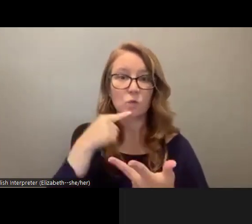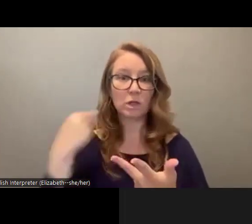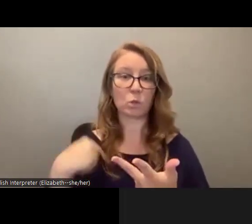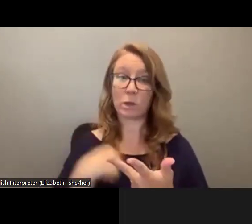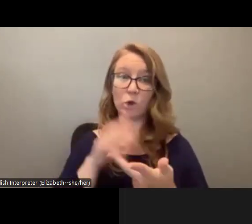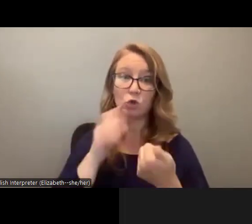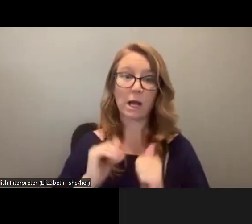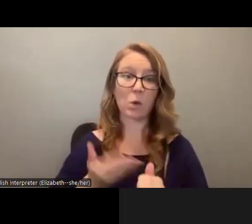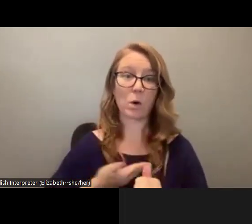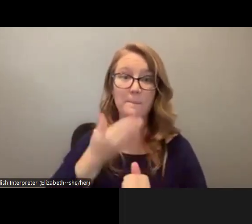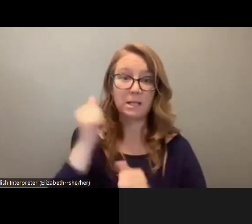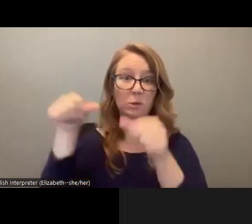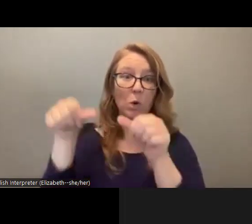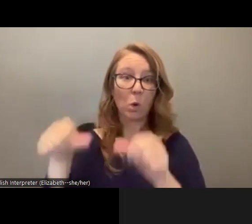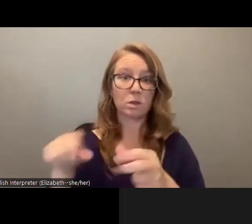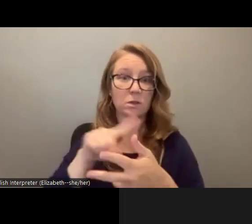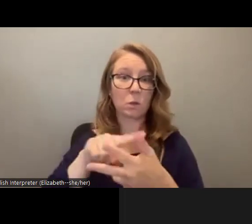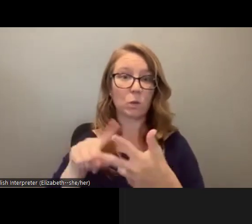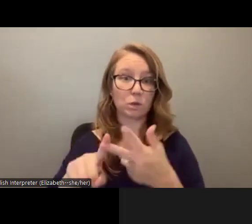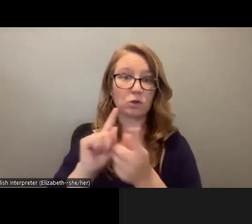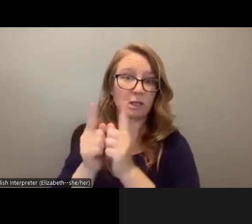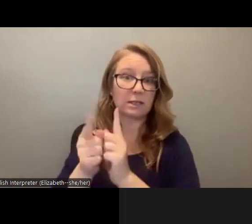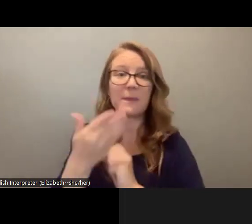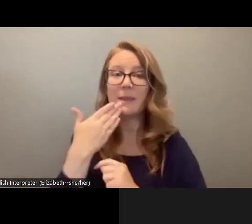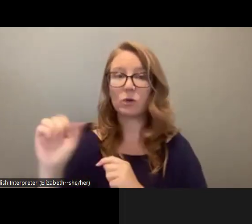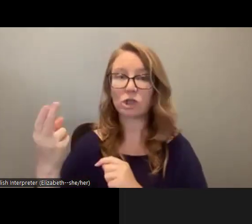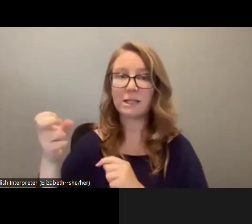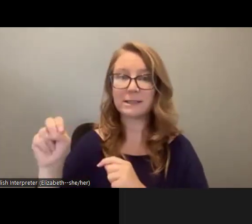those posted and translated. Thanks, Sheldon.